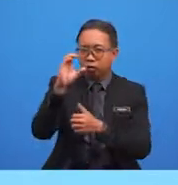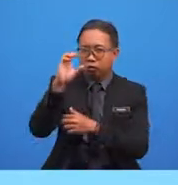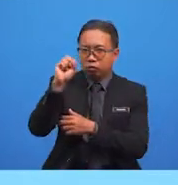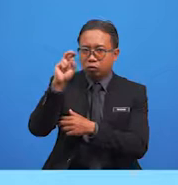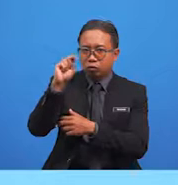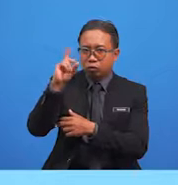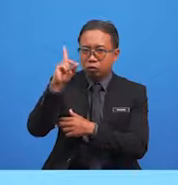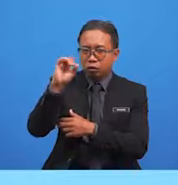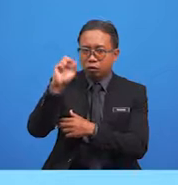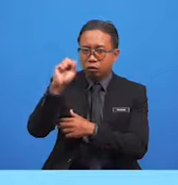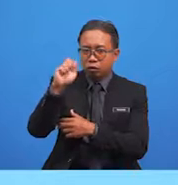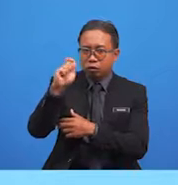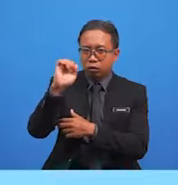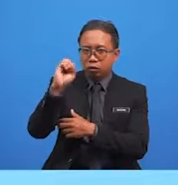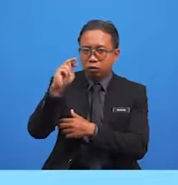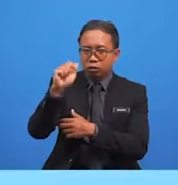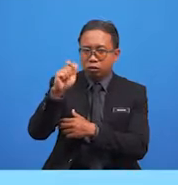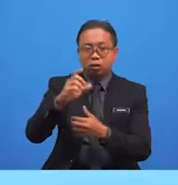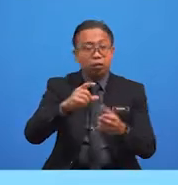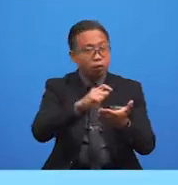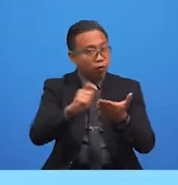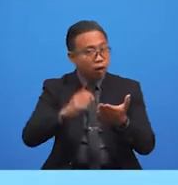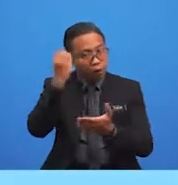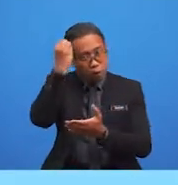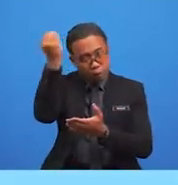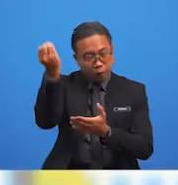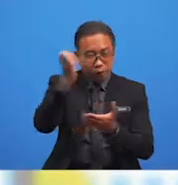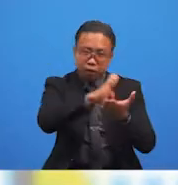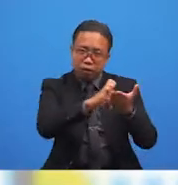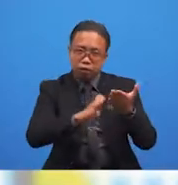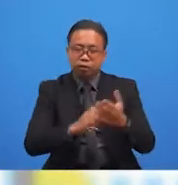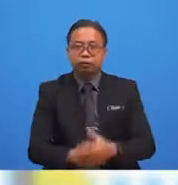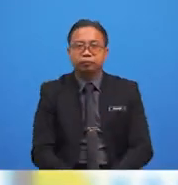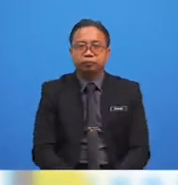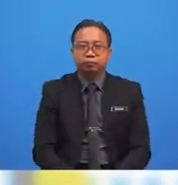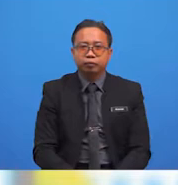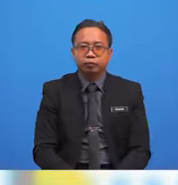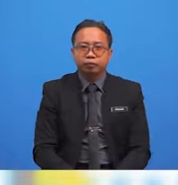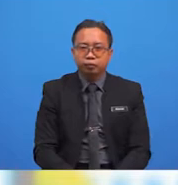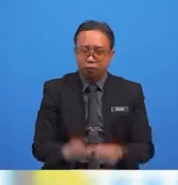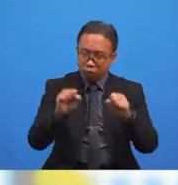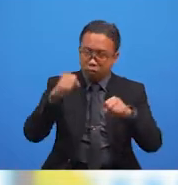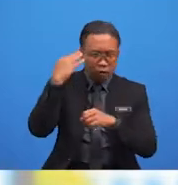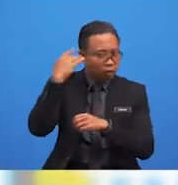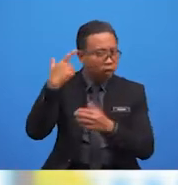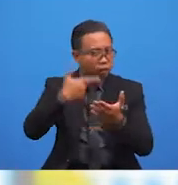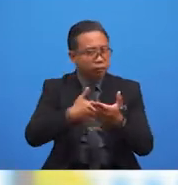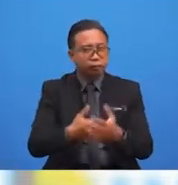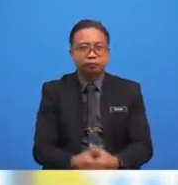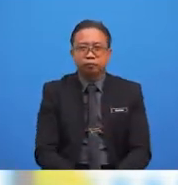is really useful when writing an opinion essay. Would you like to hear more?